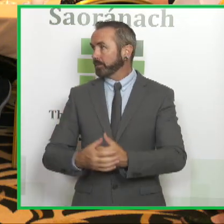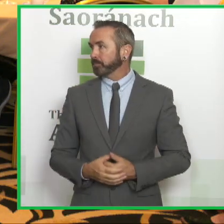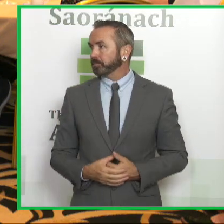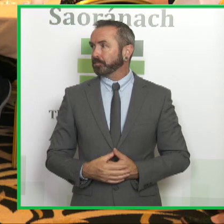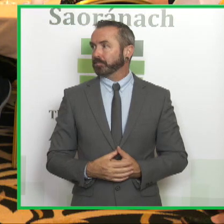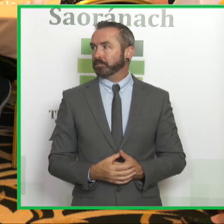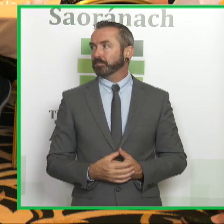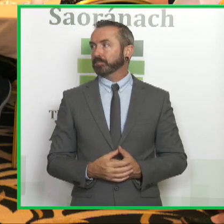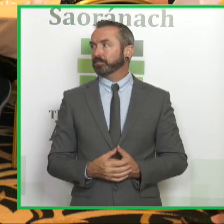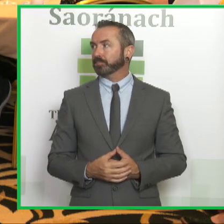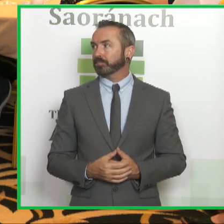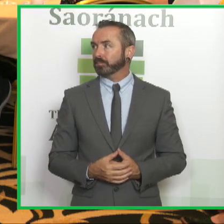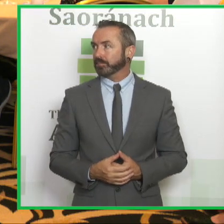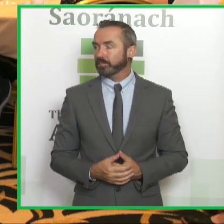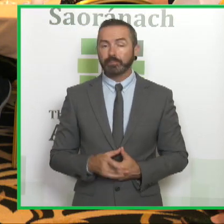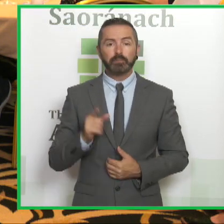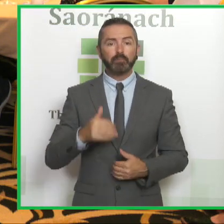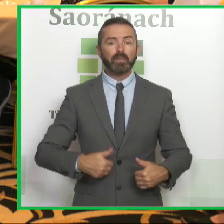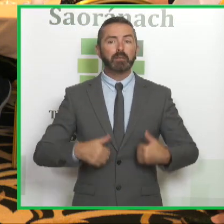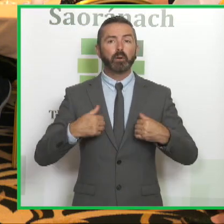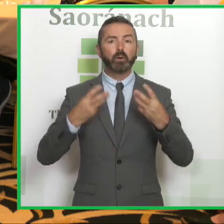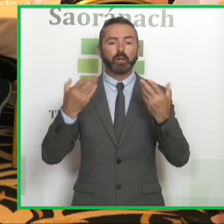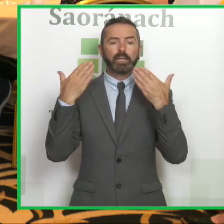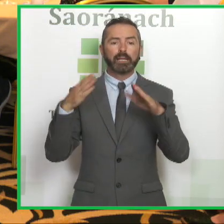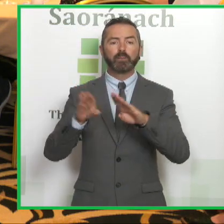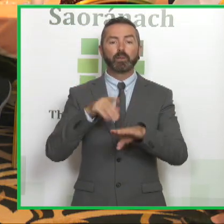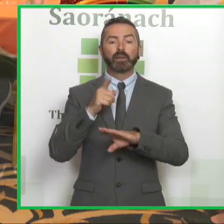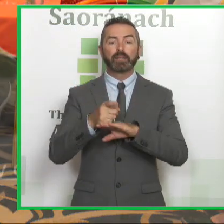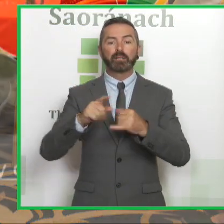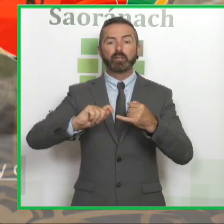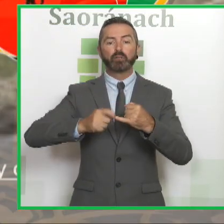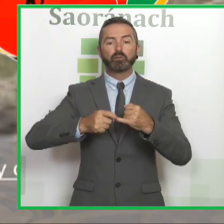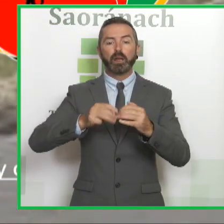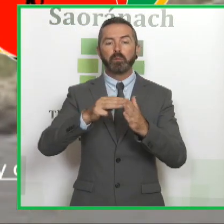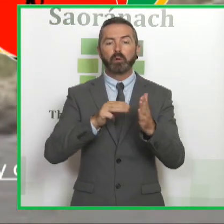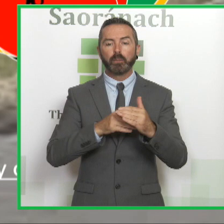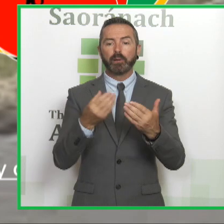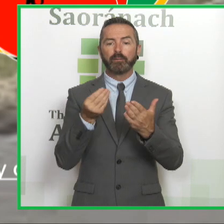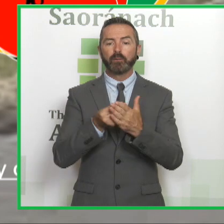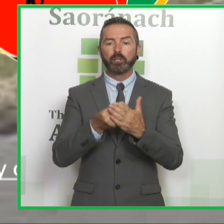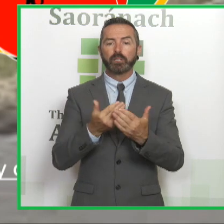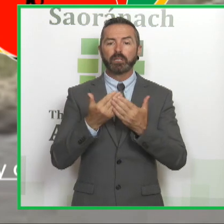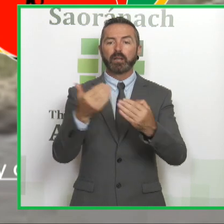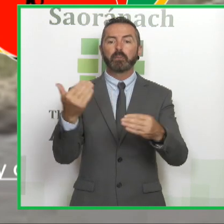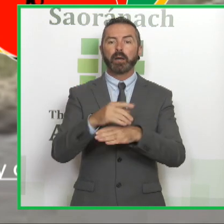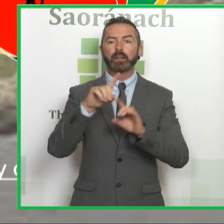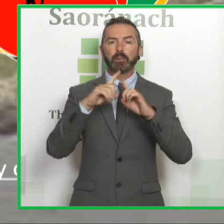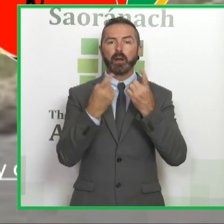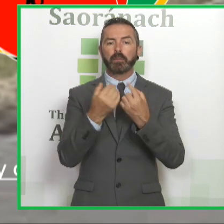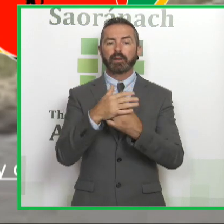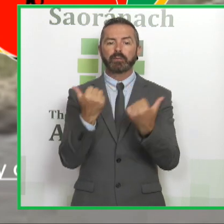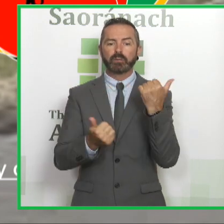Thanks. So this morning I'm going to leave you with this. It's a trial program funded by the Department of Justice with four elements